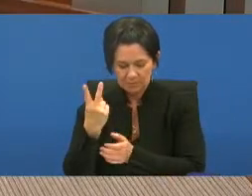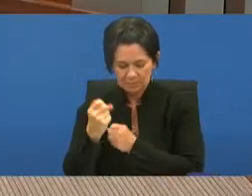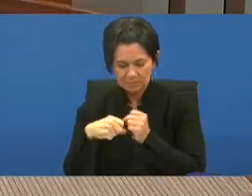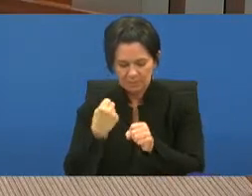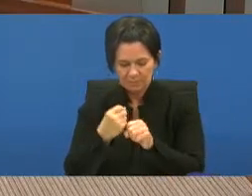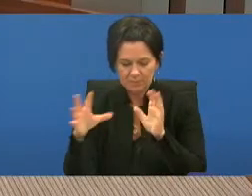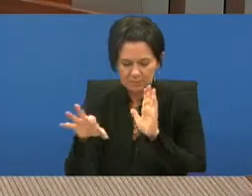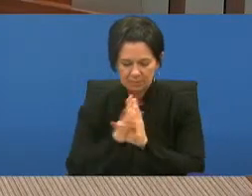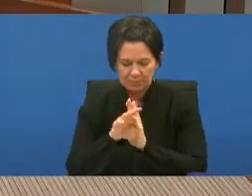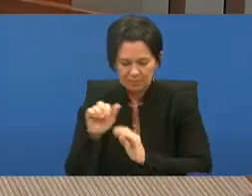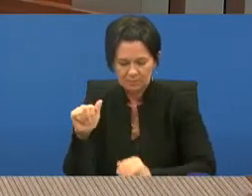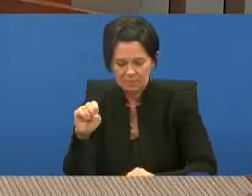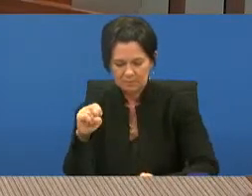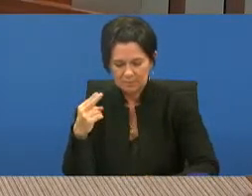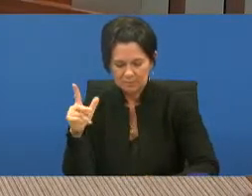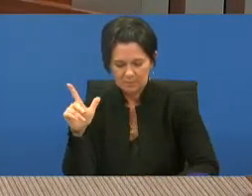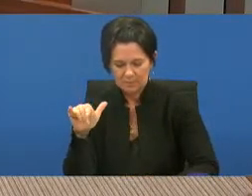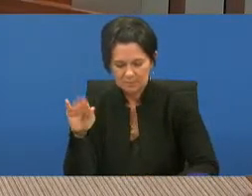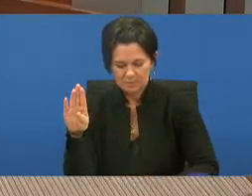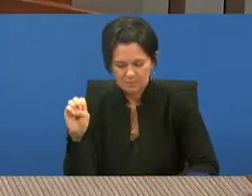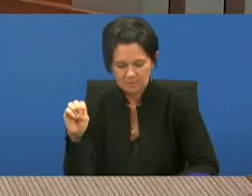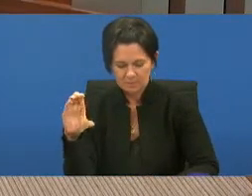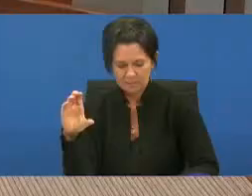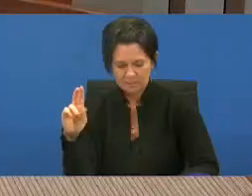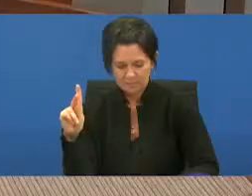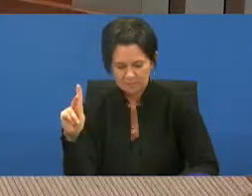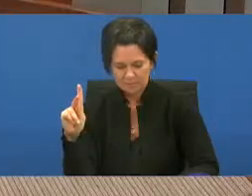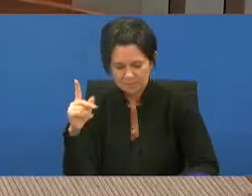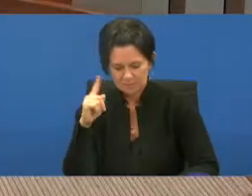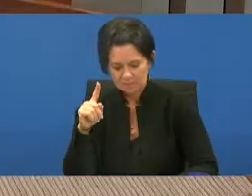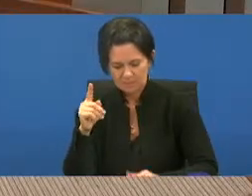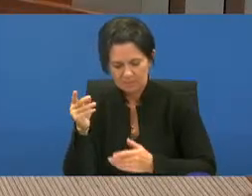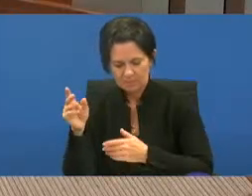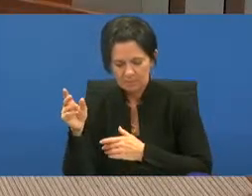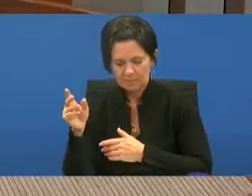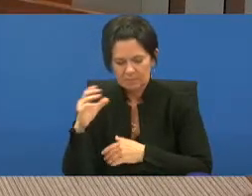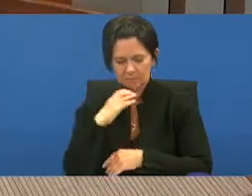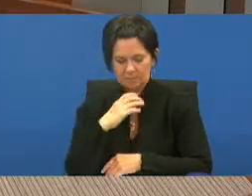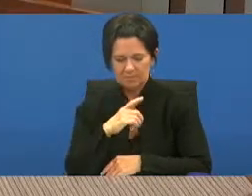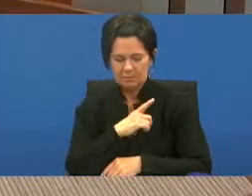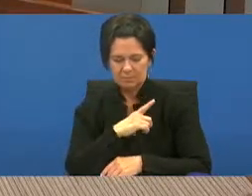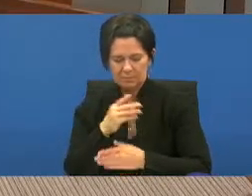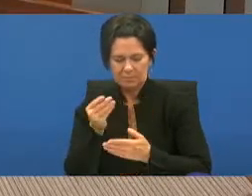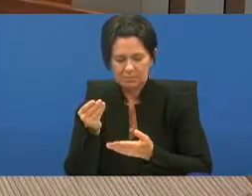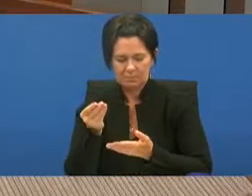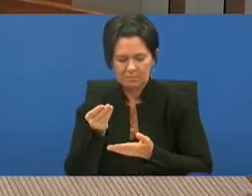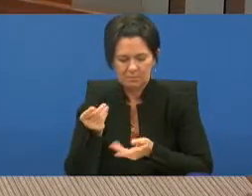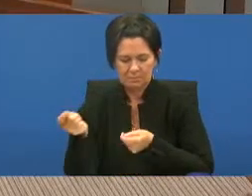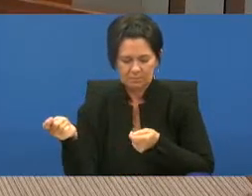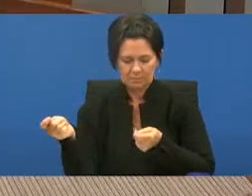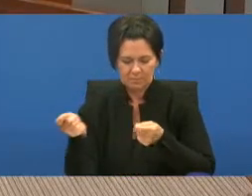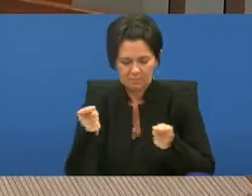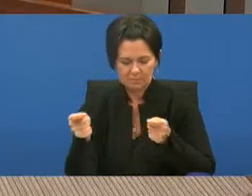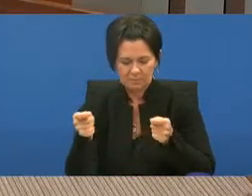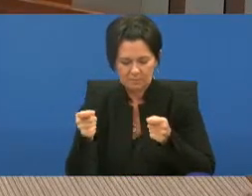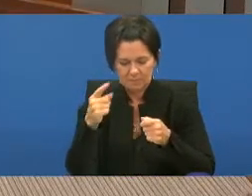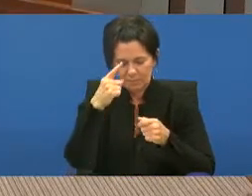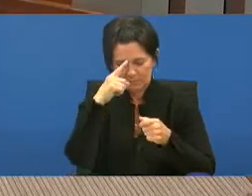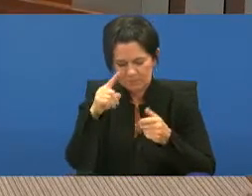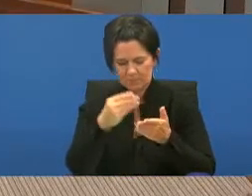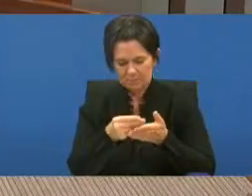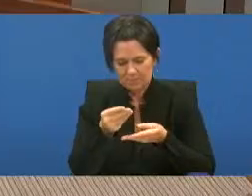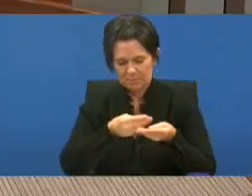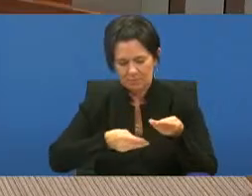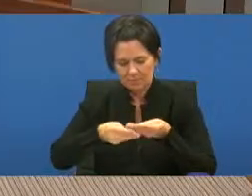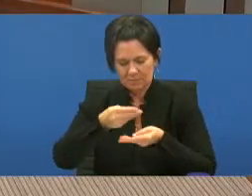Beck, Council Administrator Treasurer, as Director of the Board of Louisiana Local Government Environmental Facilities and Community Development Authority by the Council